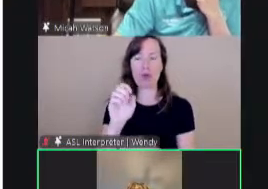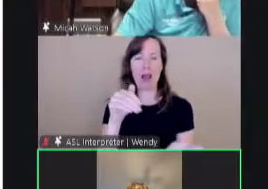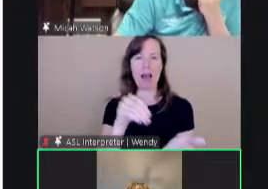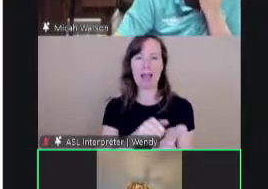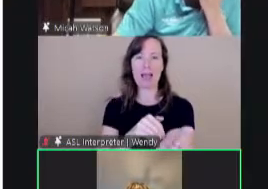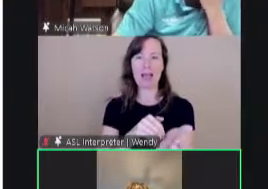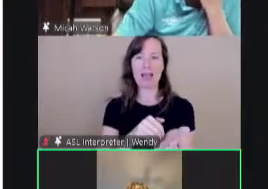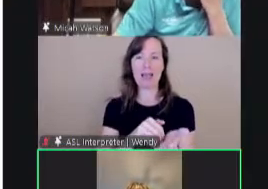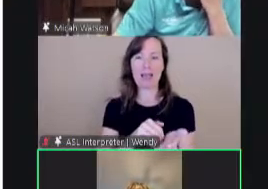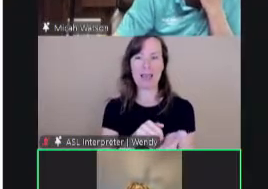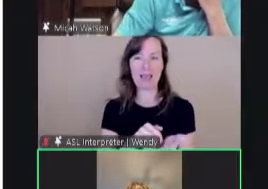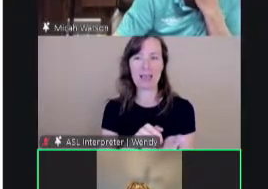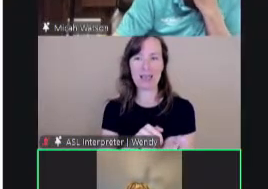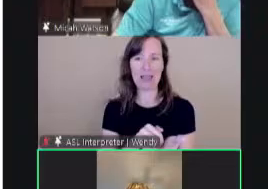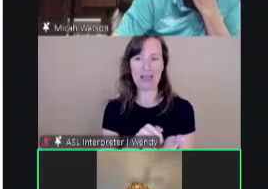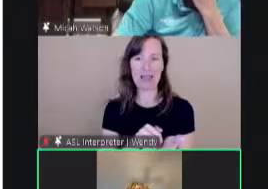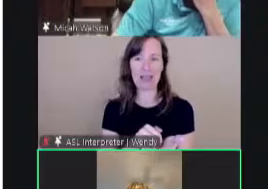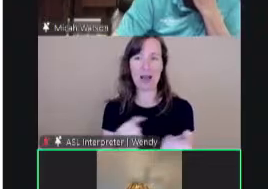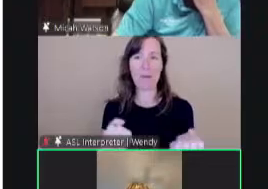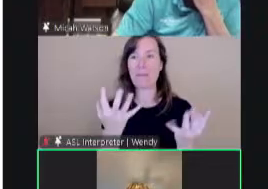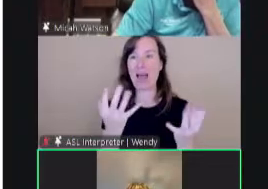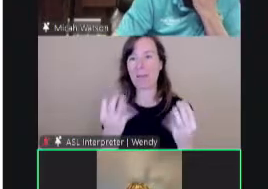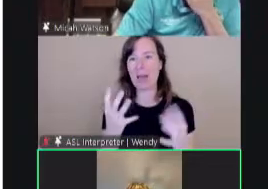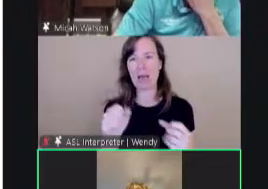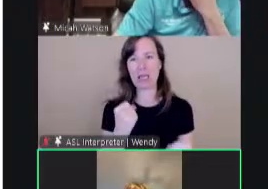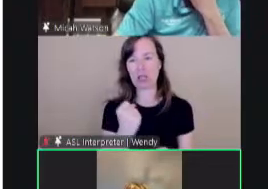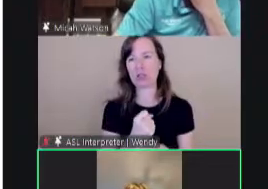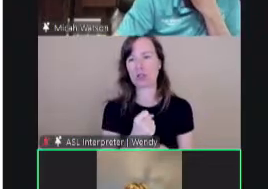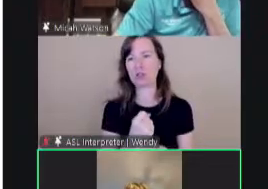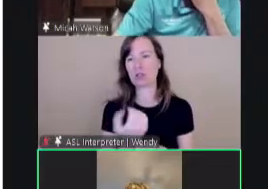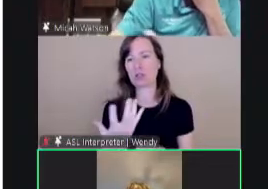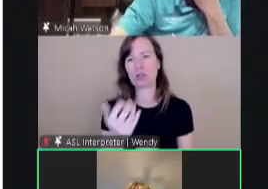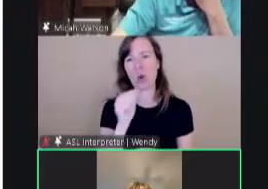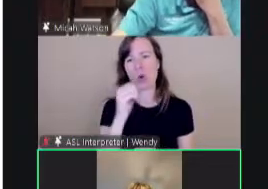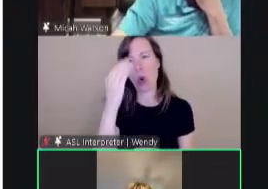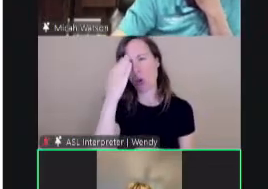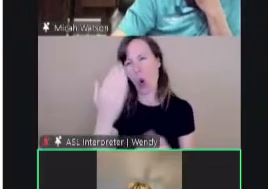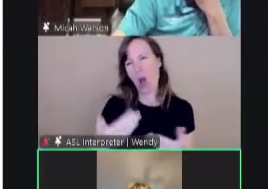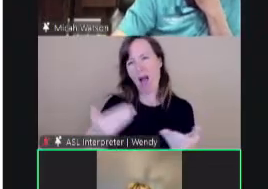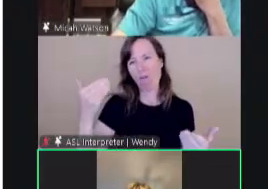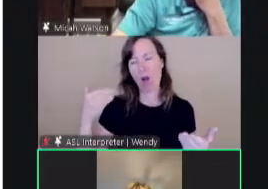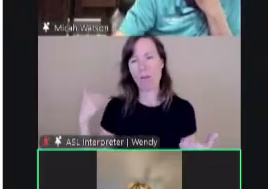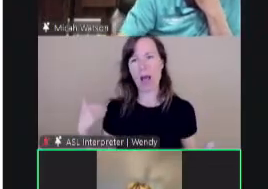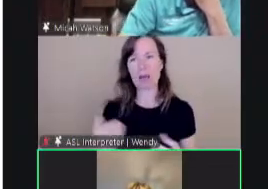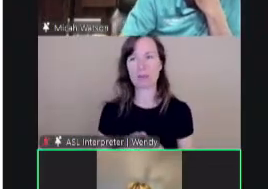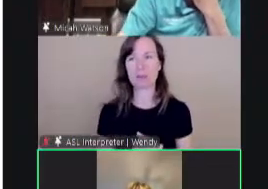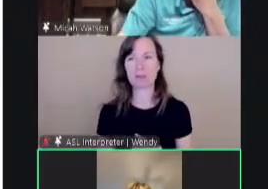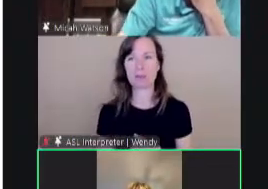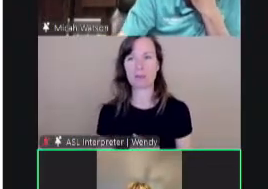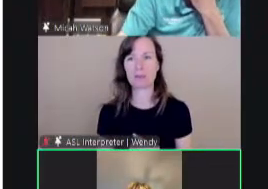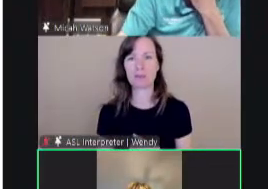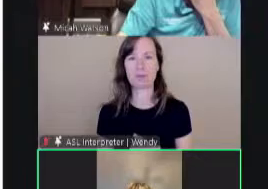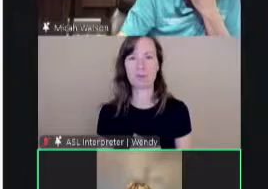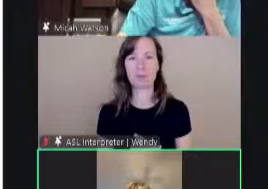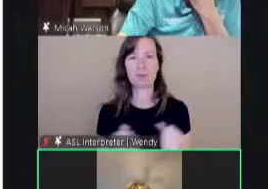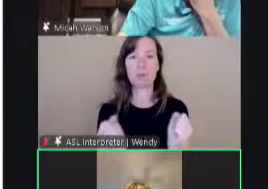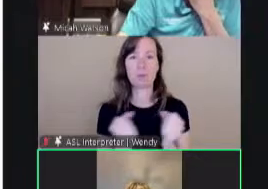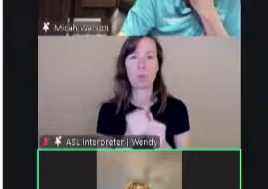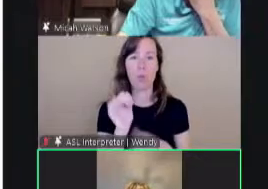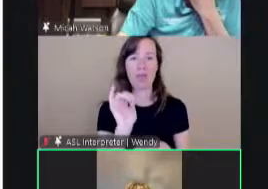we think, many years. We really don't know how far back it goes. So with that